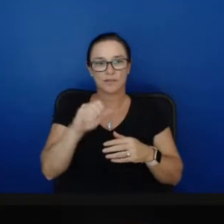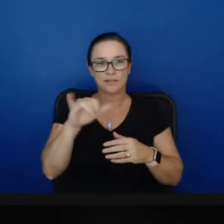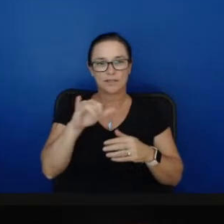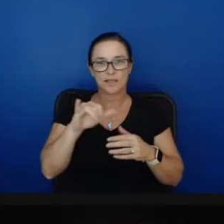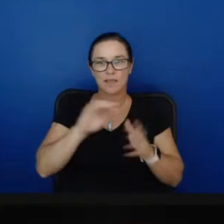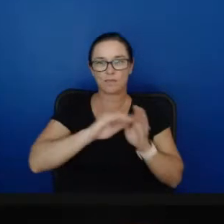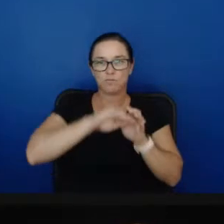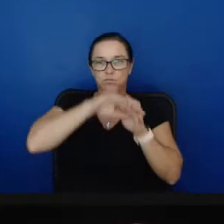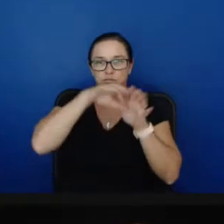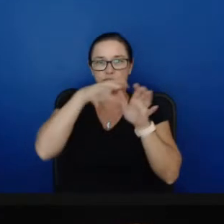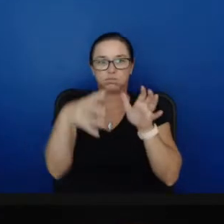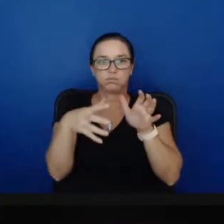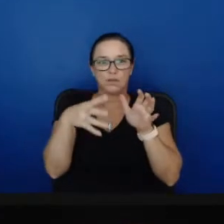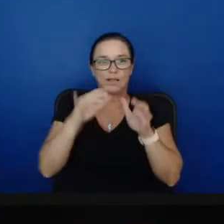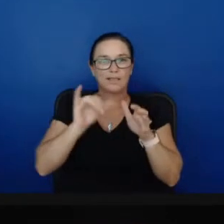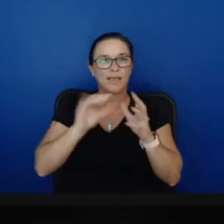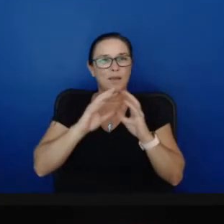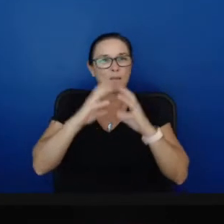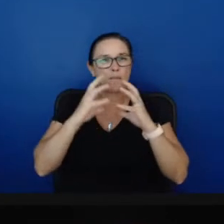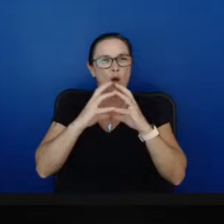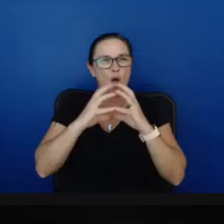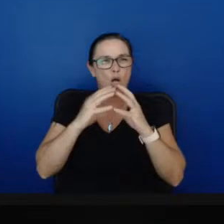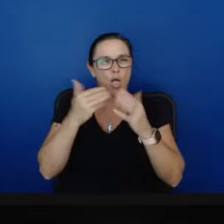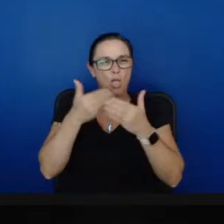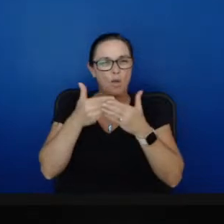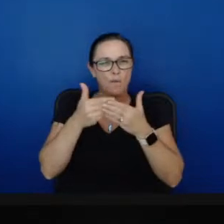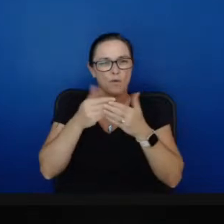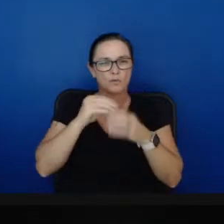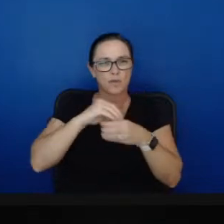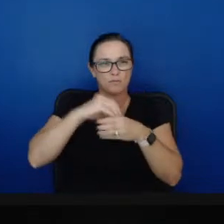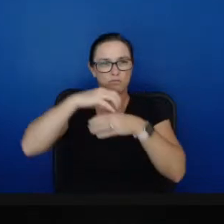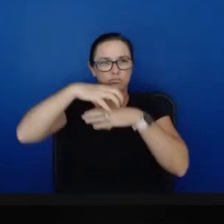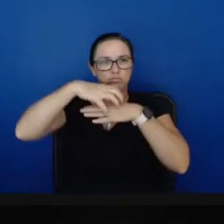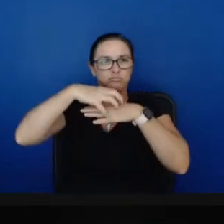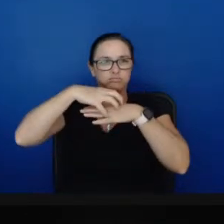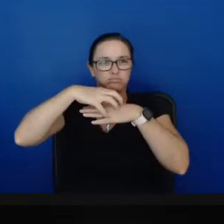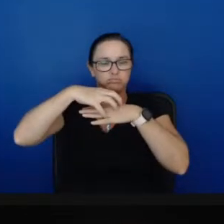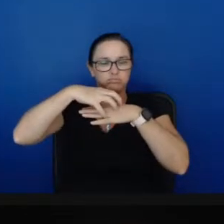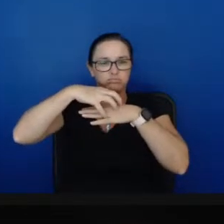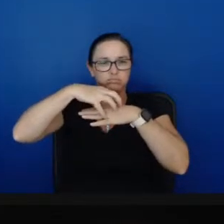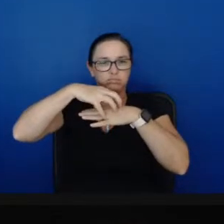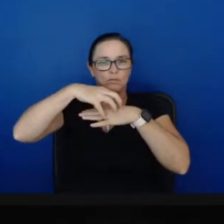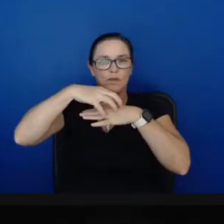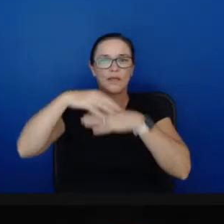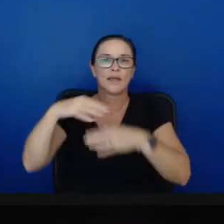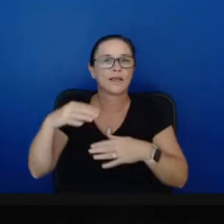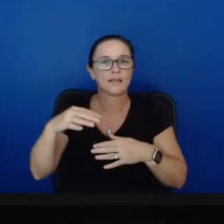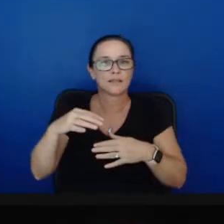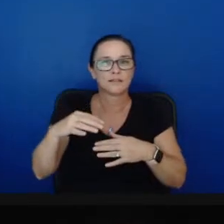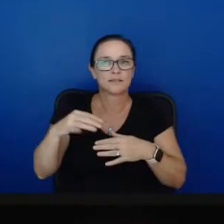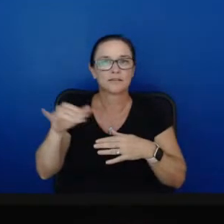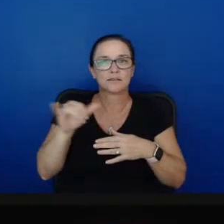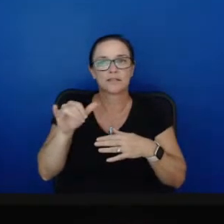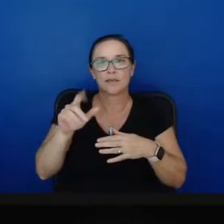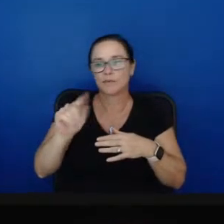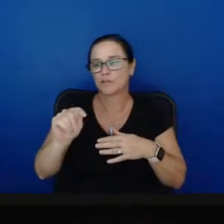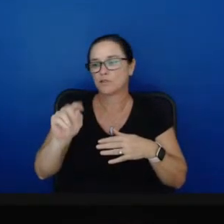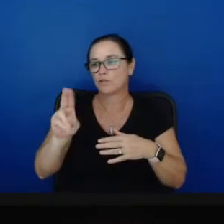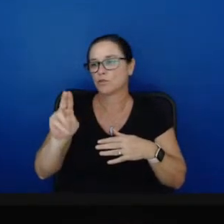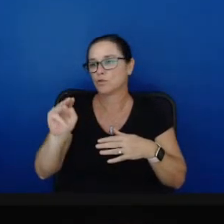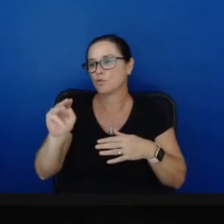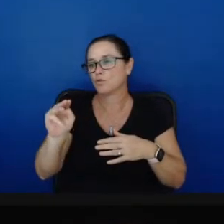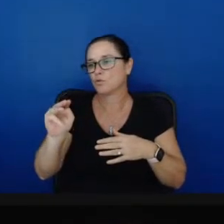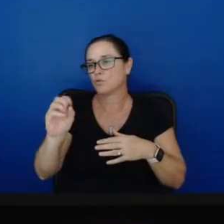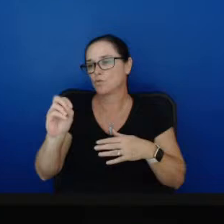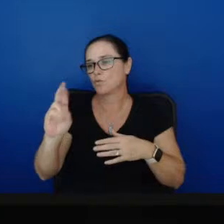like, looks like a ball almost sticking out of the rock on a flow field. It's the same root as tumor, right? So